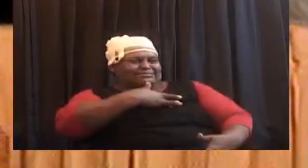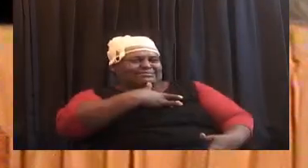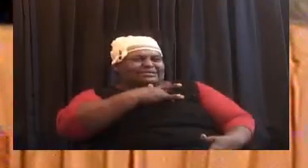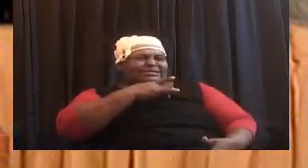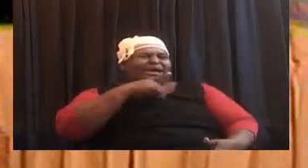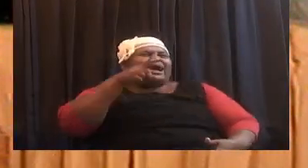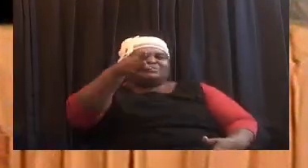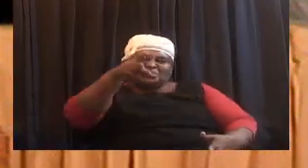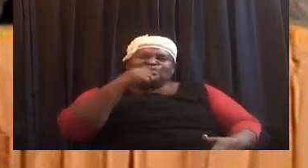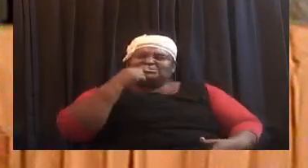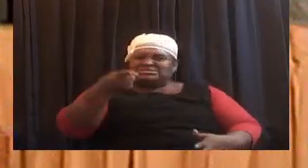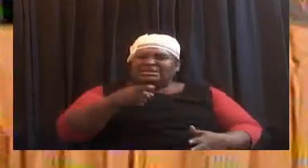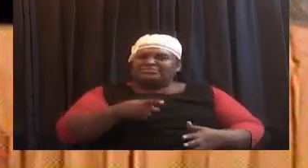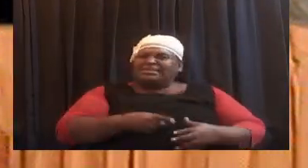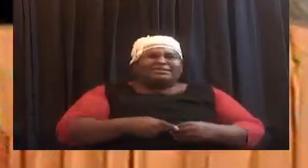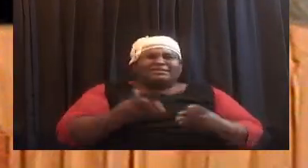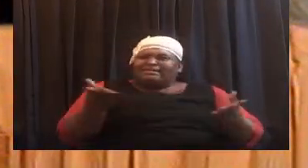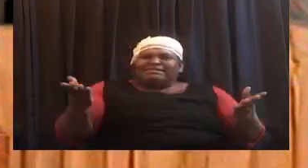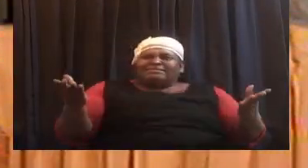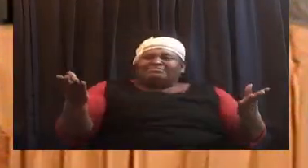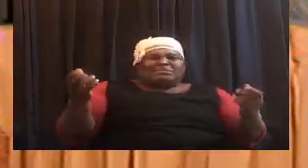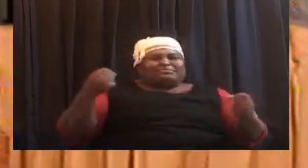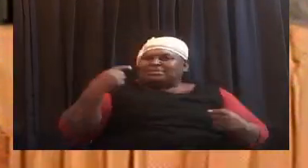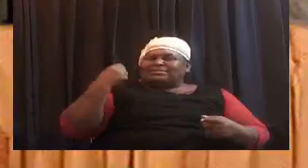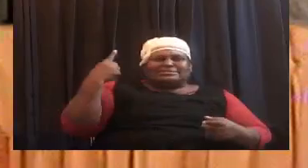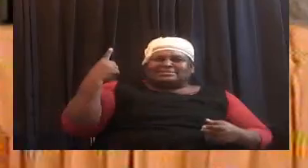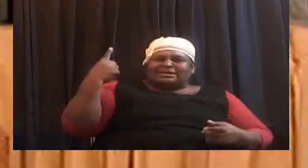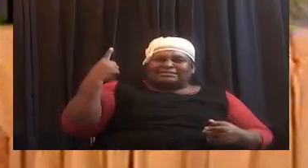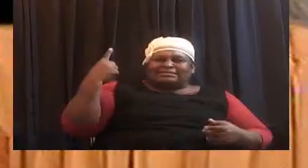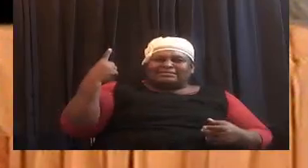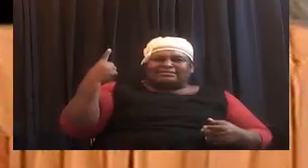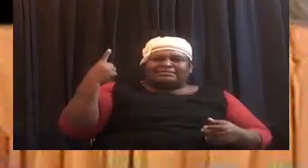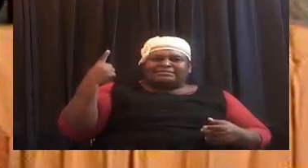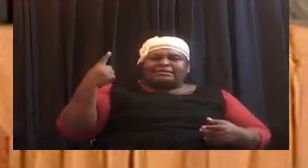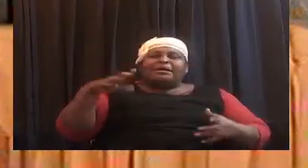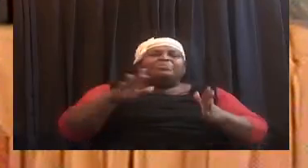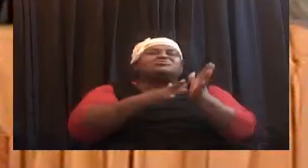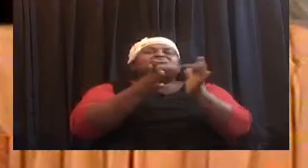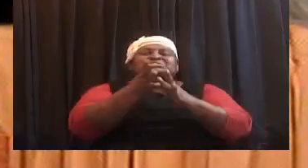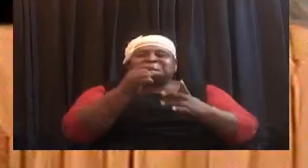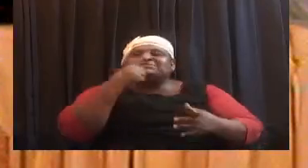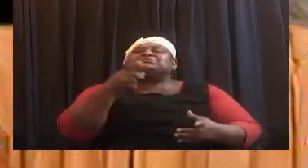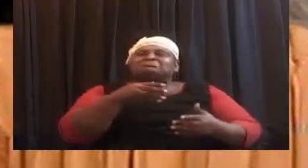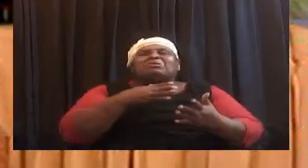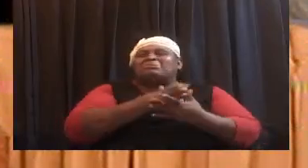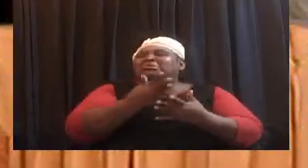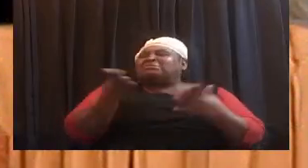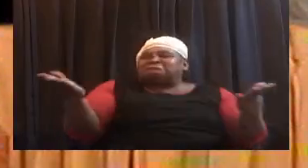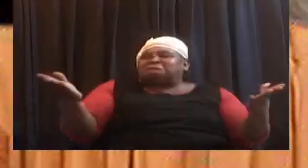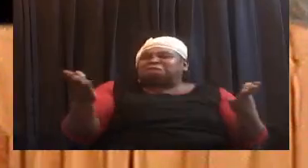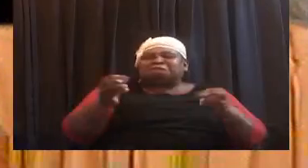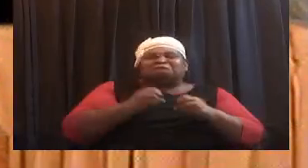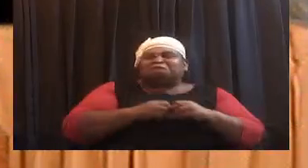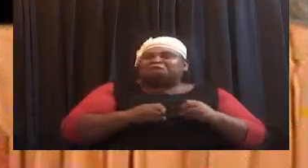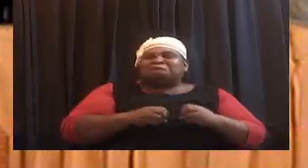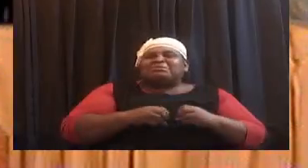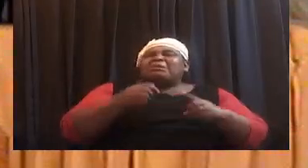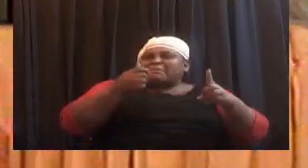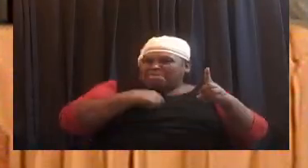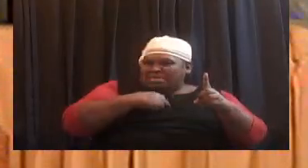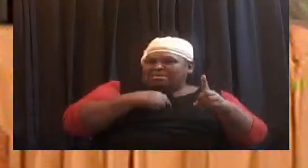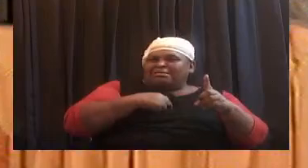said, "Well, I don't quite get it," and so Jesus said, "All right, you don't get it. I am going to